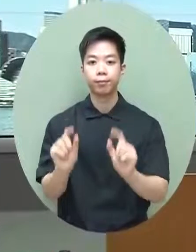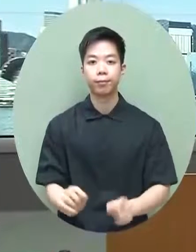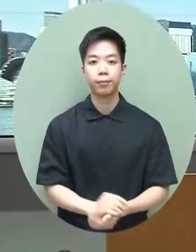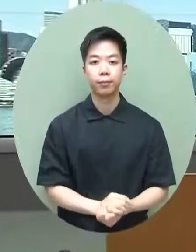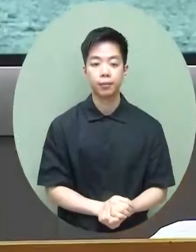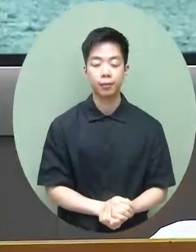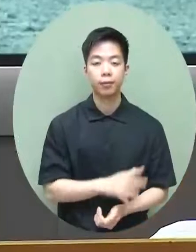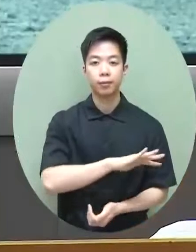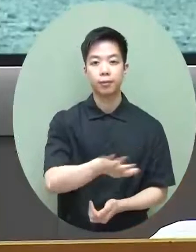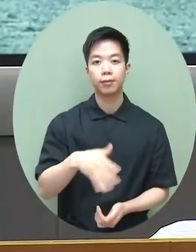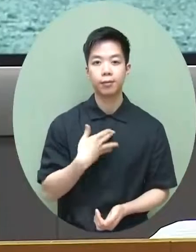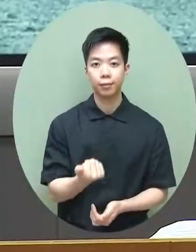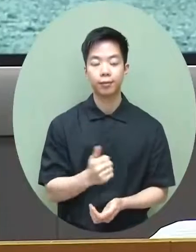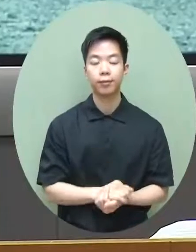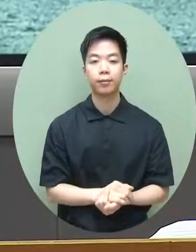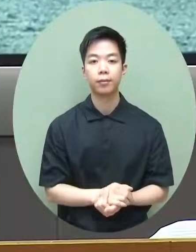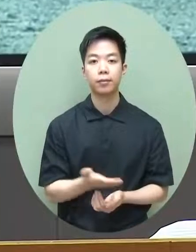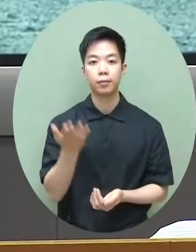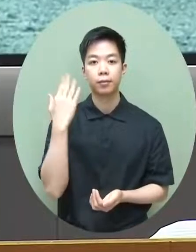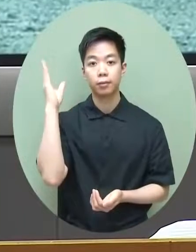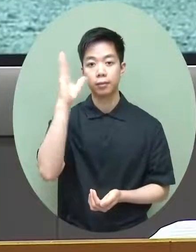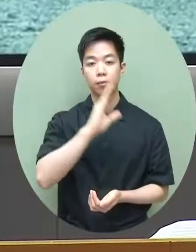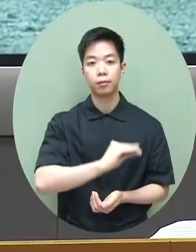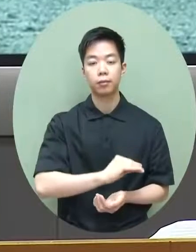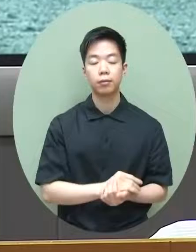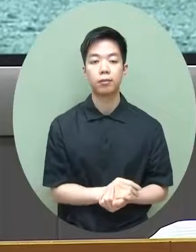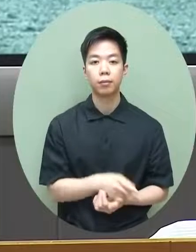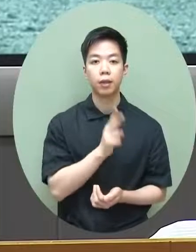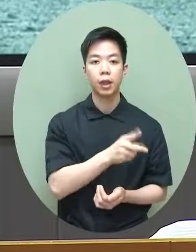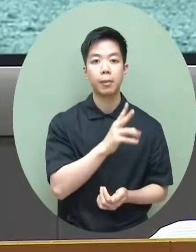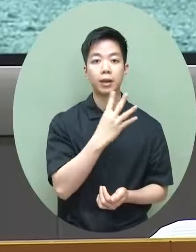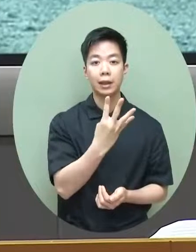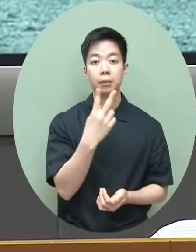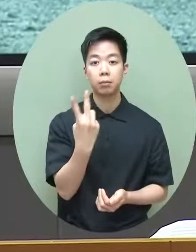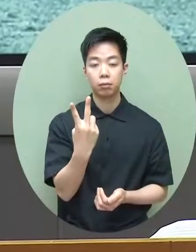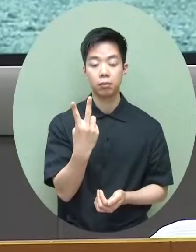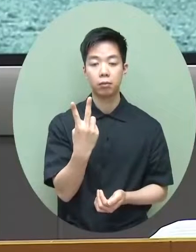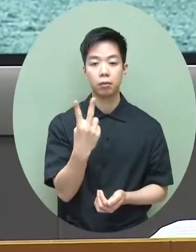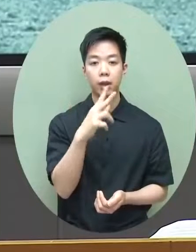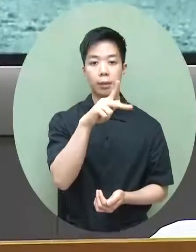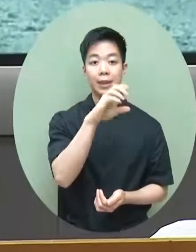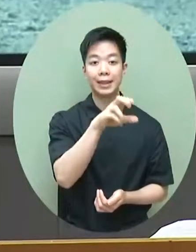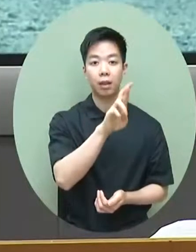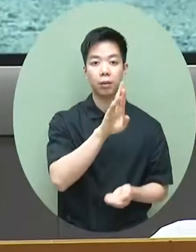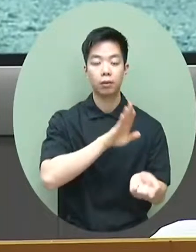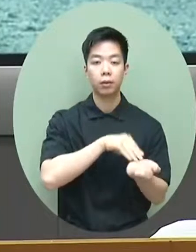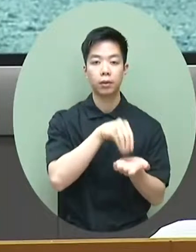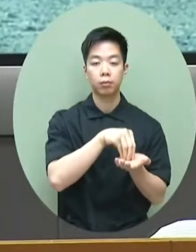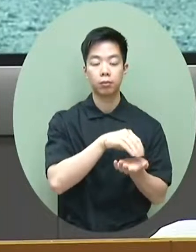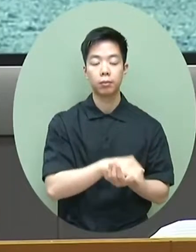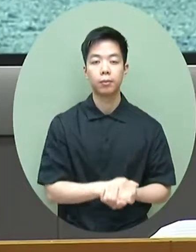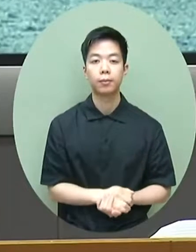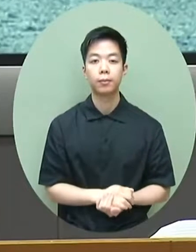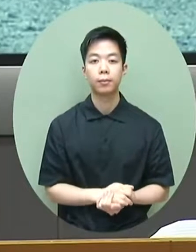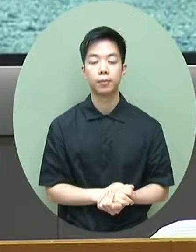cases. Good afternoon. As of last night, we recorded 242 PCR positive cases